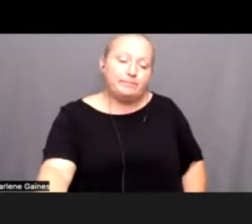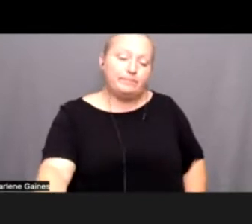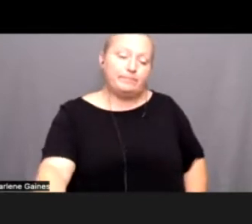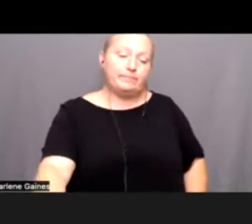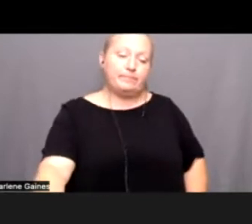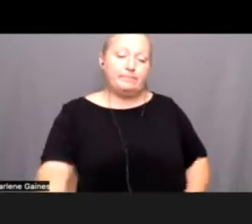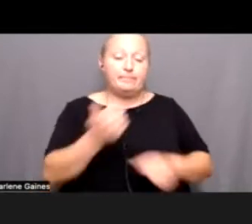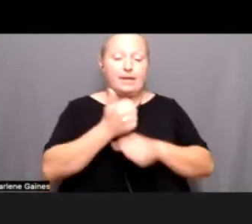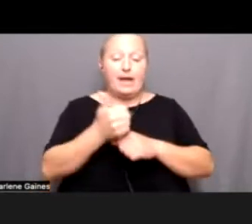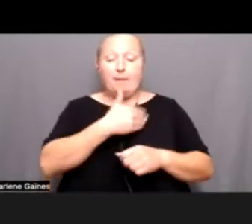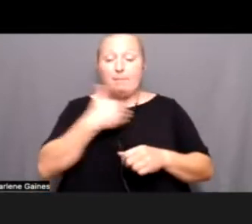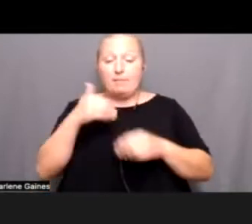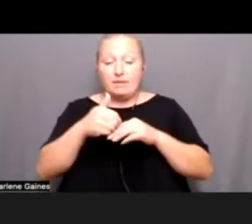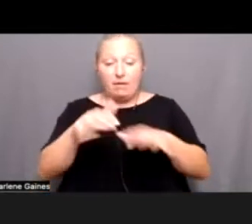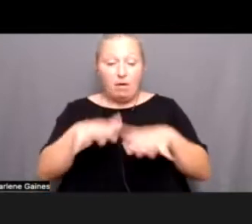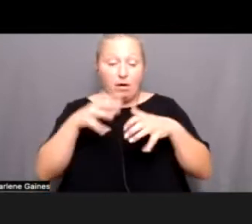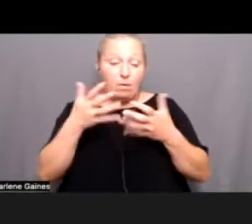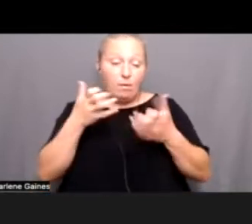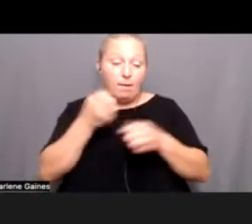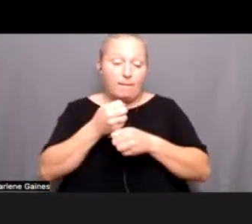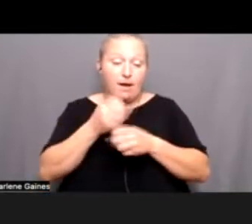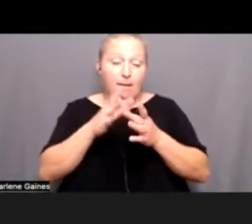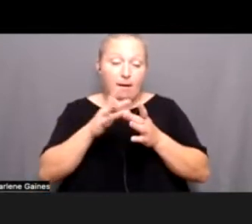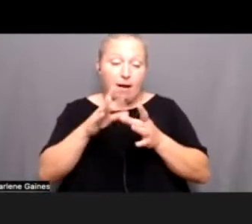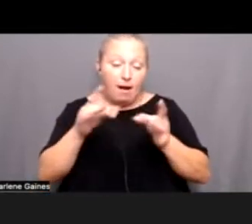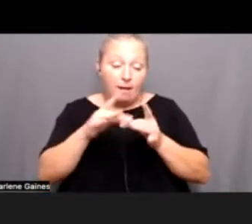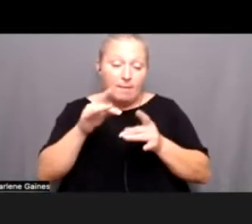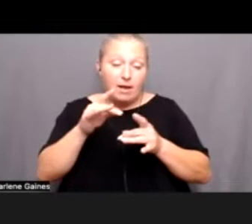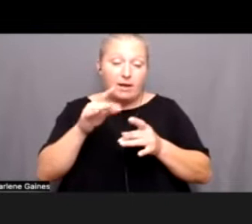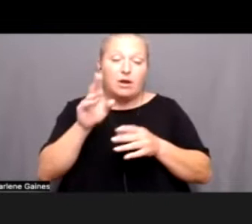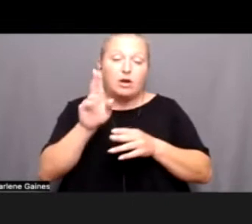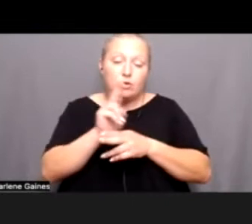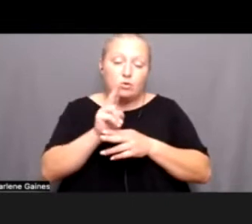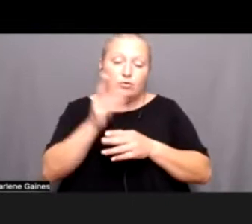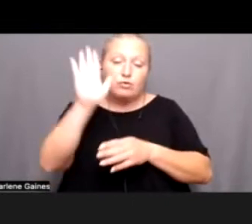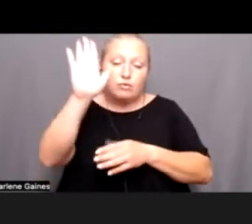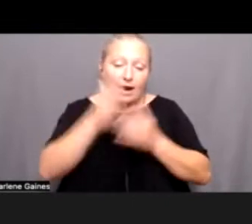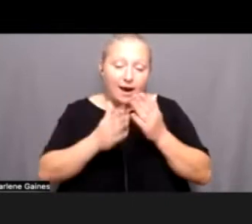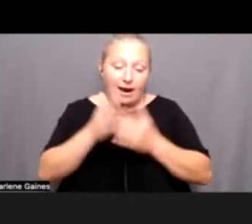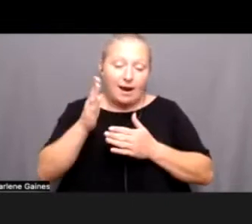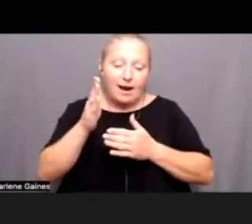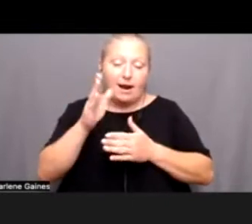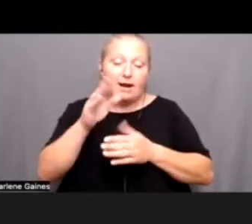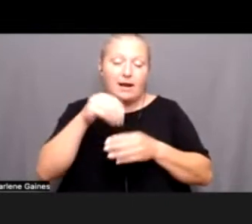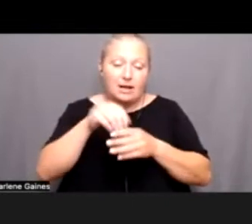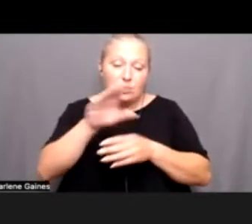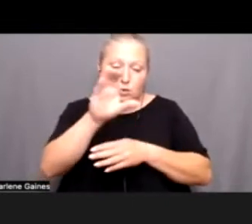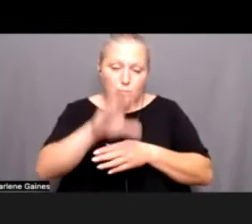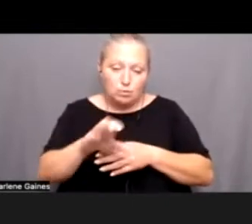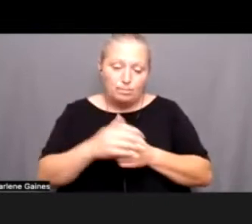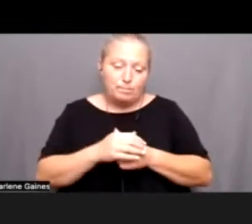Yes, if there's any members of the audience that would like to make public comment on this item, please use the raise your hand functionality within Zoom now.